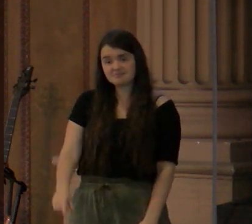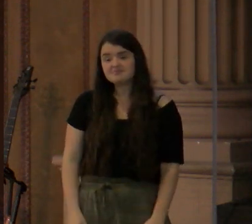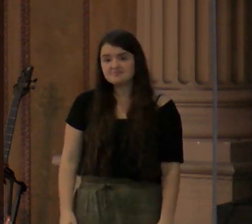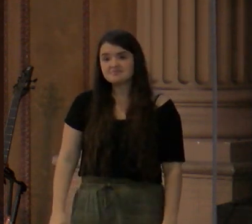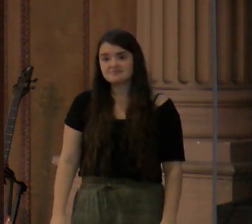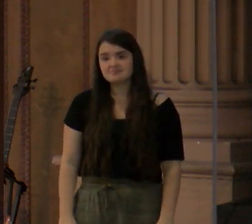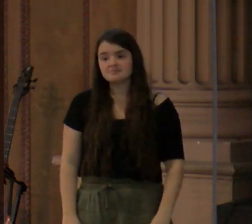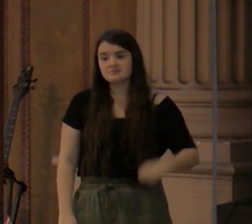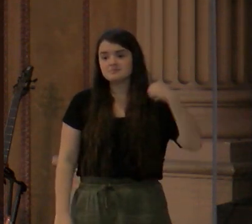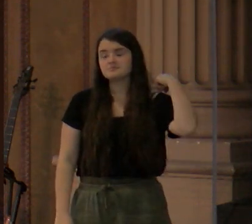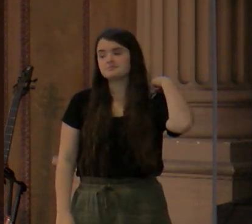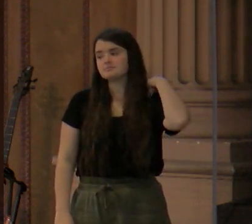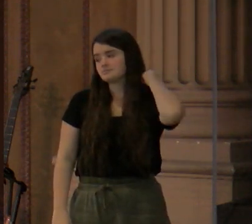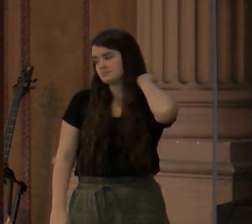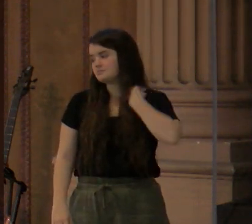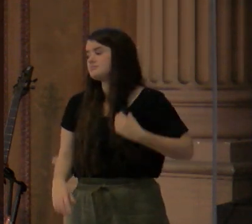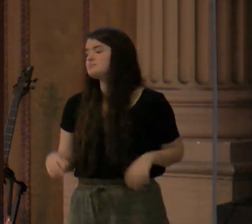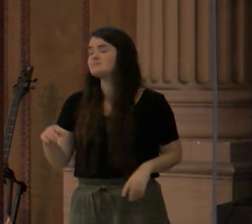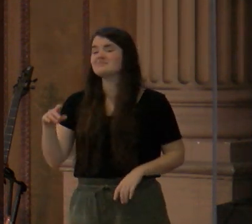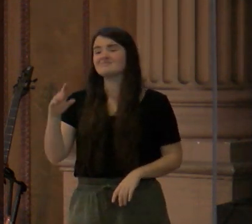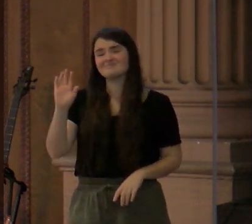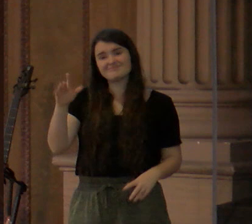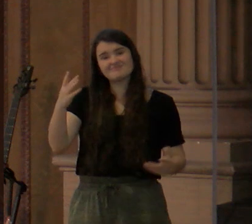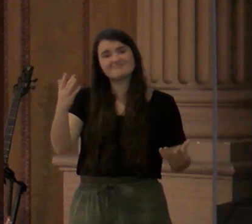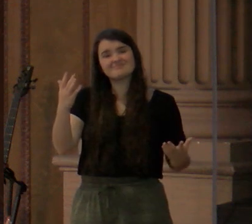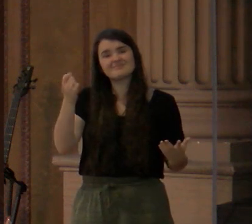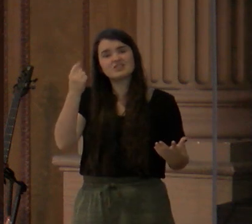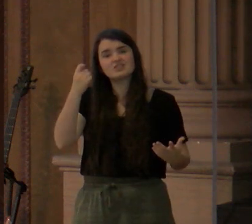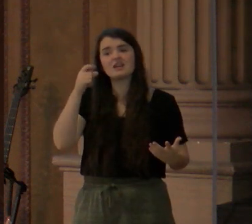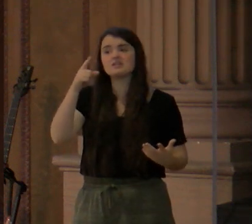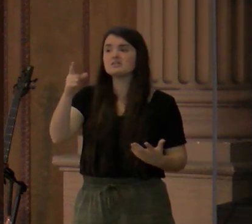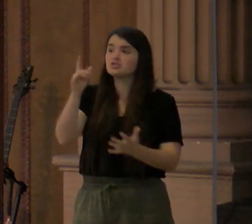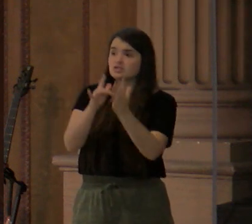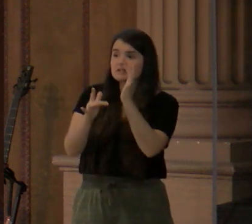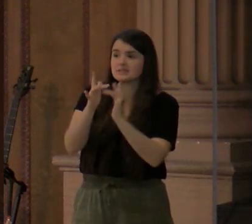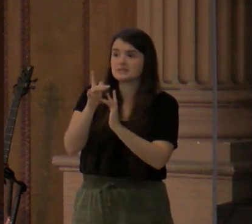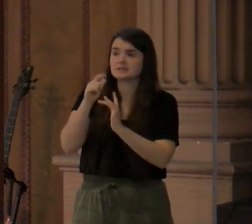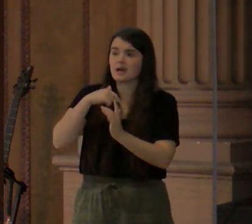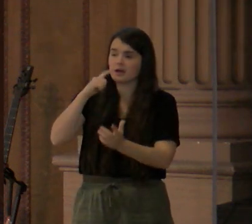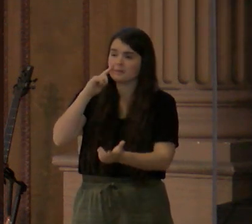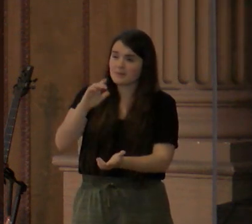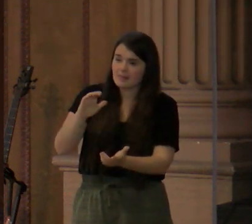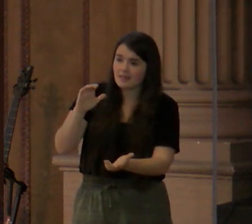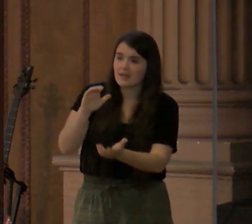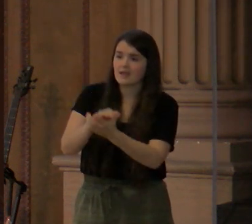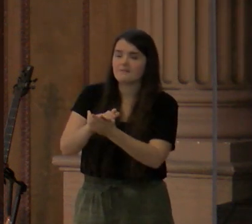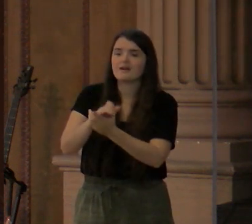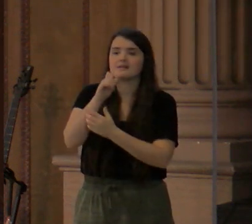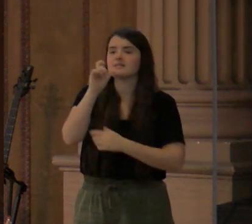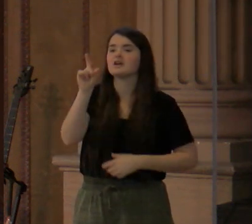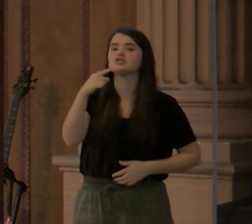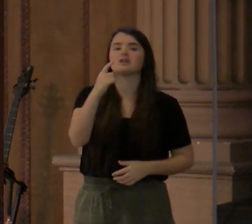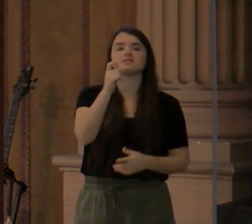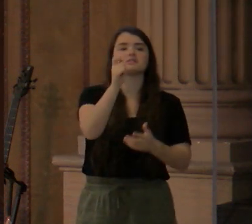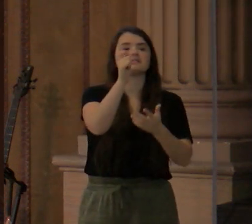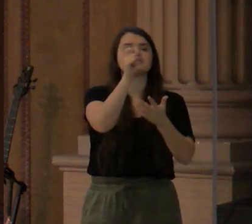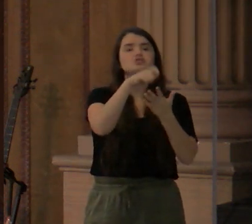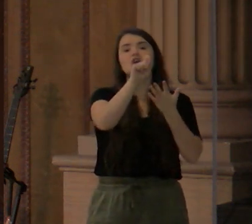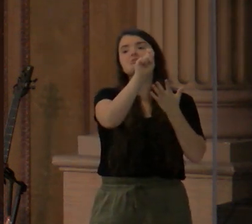Because coming to believe in Jesus has an effect on us. That's not just something we do to check a box and say, yes, I'm assenting to these truths.